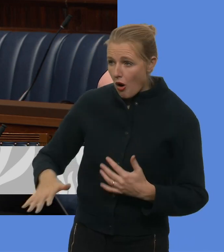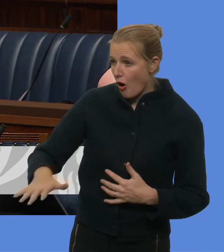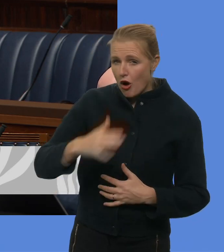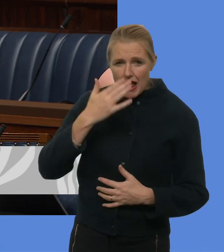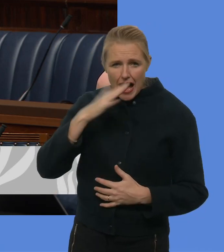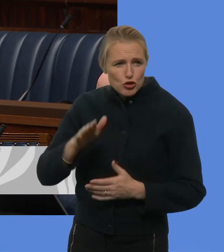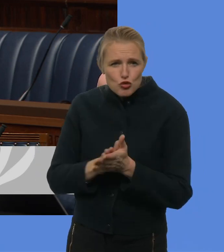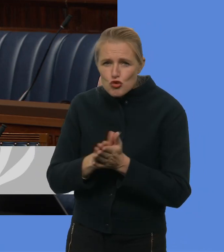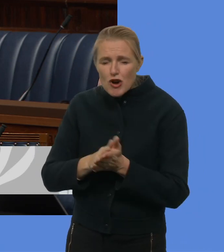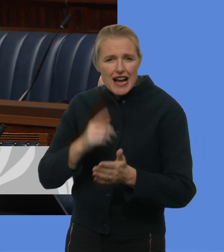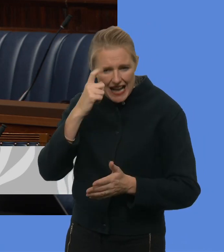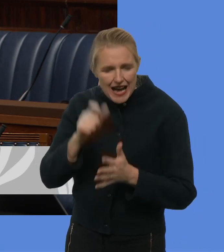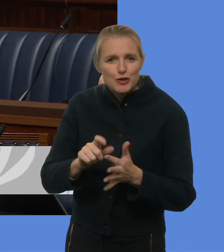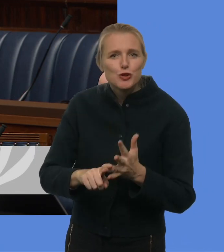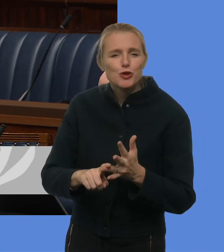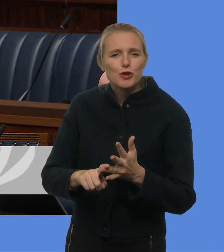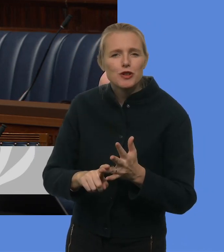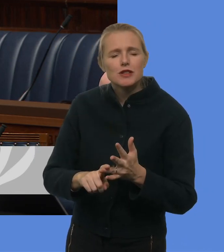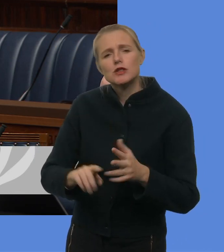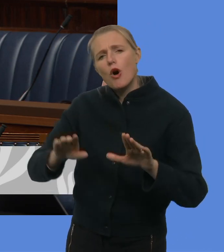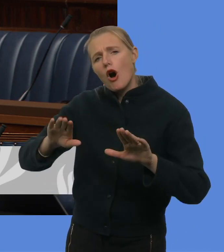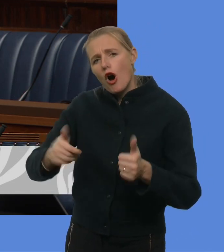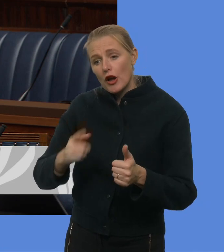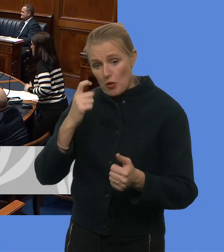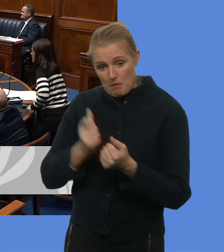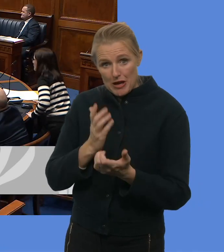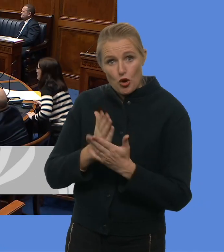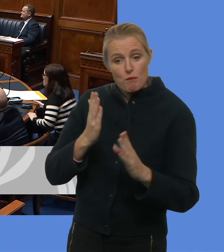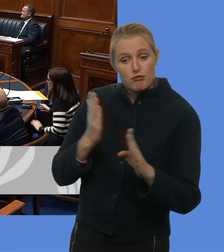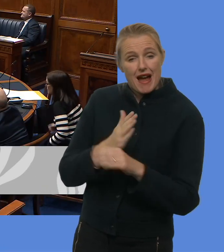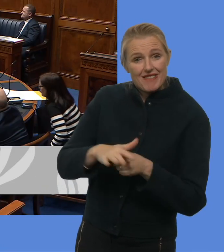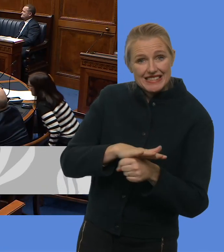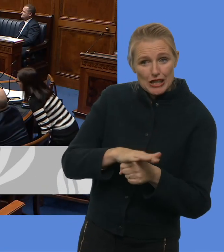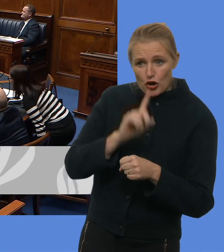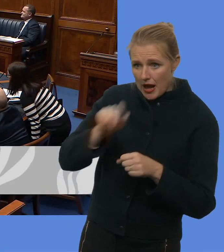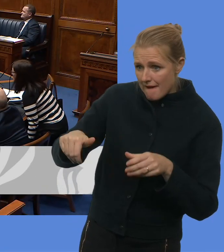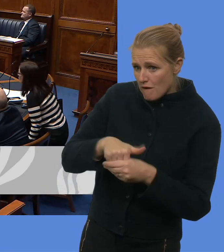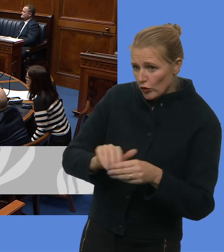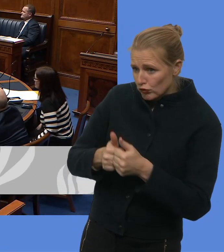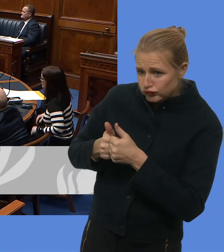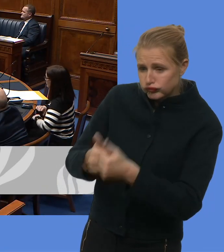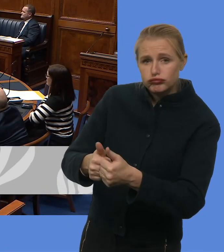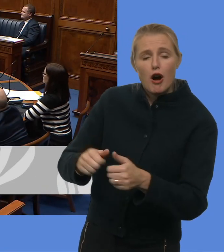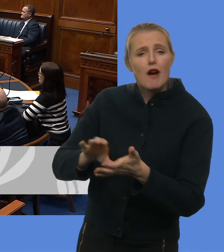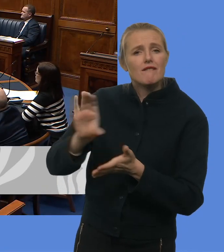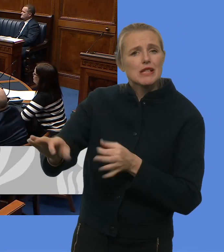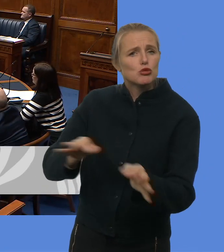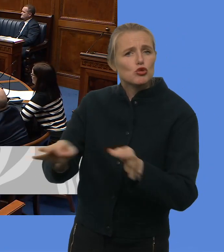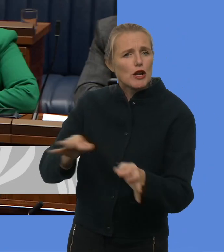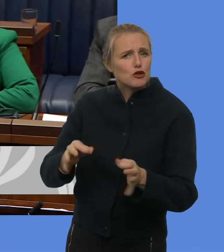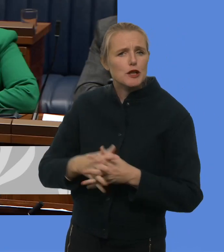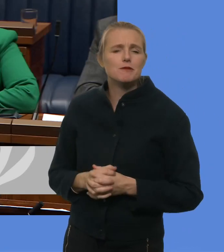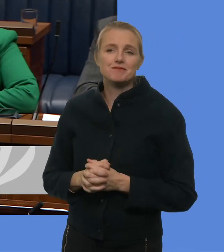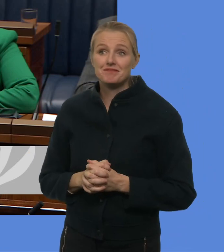will the private sector be able to drive the prioritisation of the investment strategy? Thank you. Thank you. I thank the member for her question.